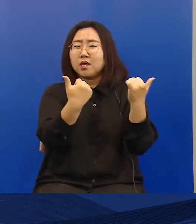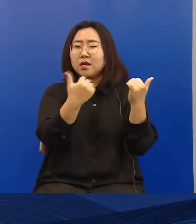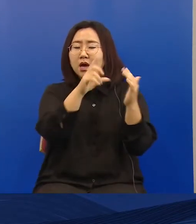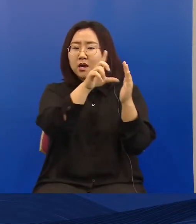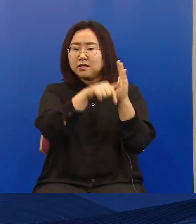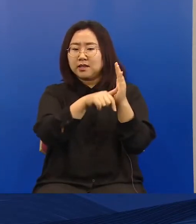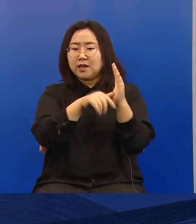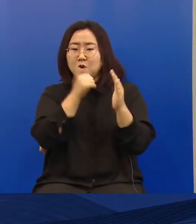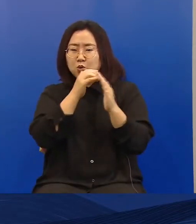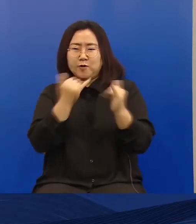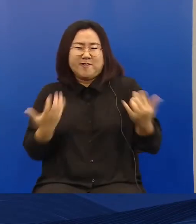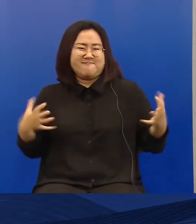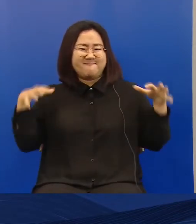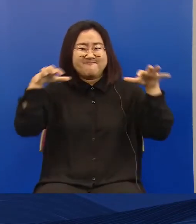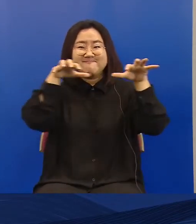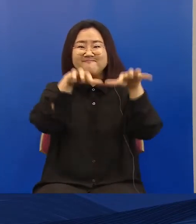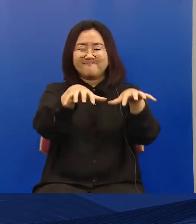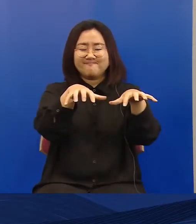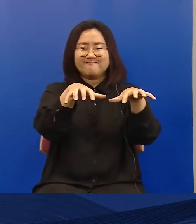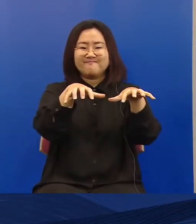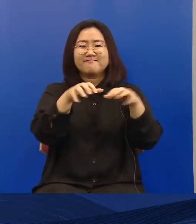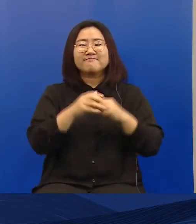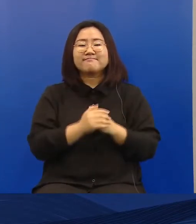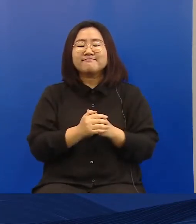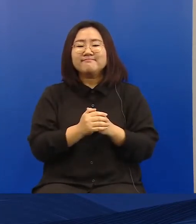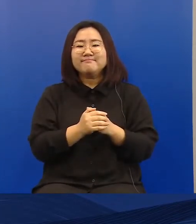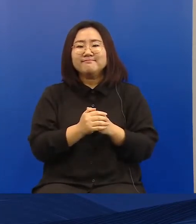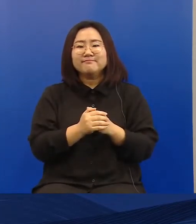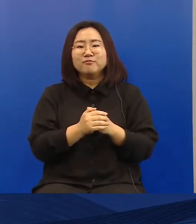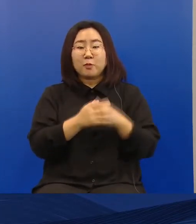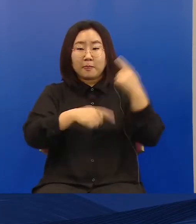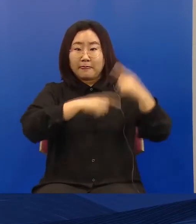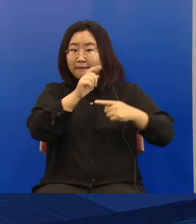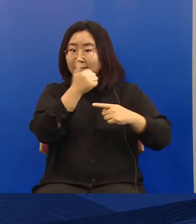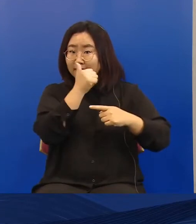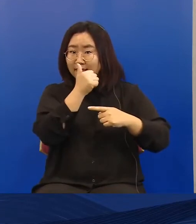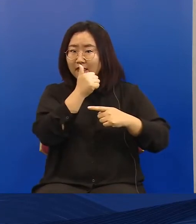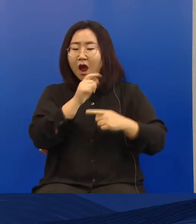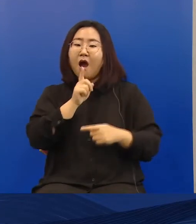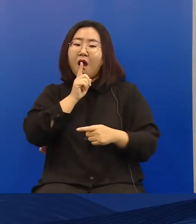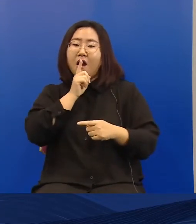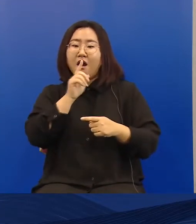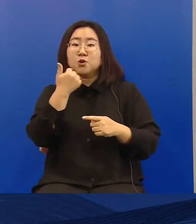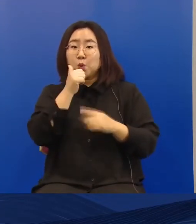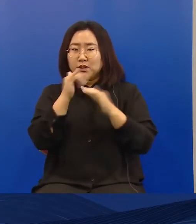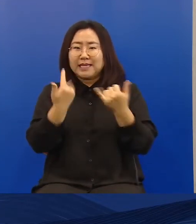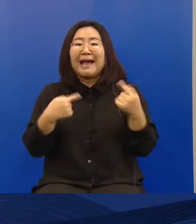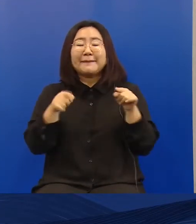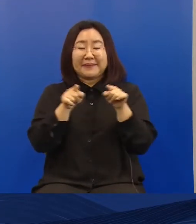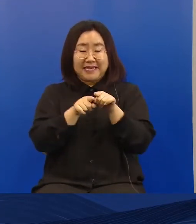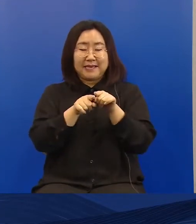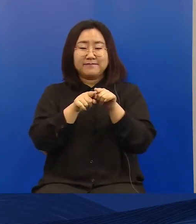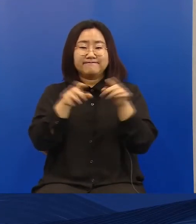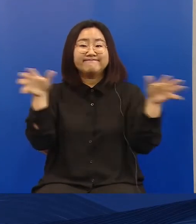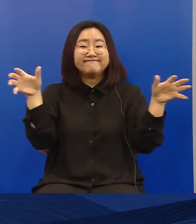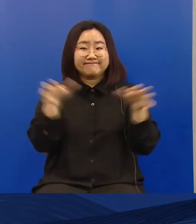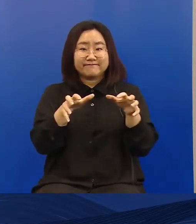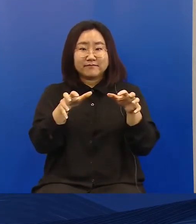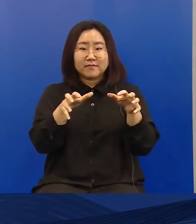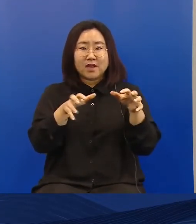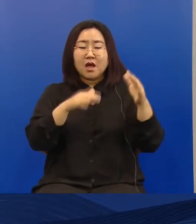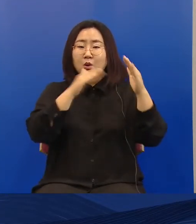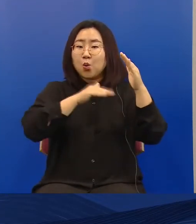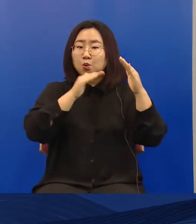work. And that brought together signed language and spoken language interpreters to talk about the nature of public